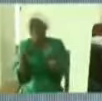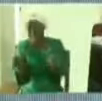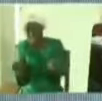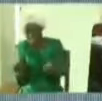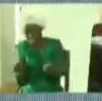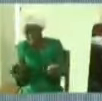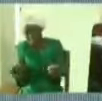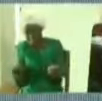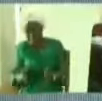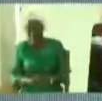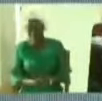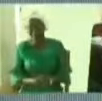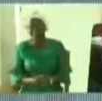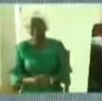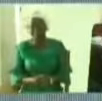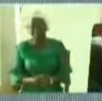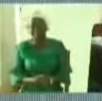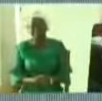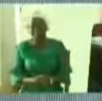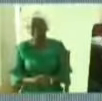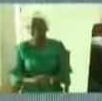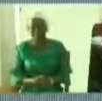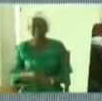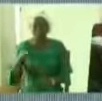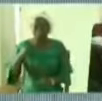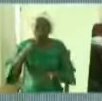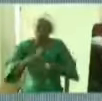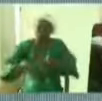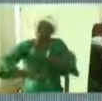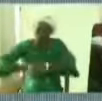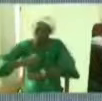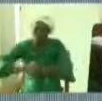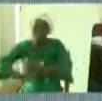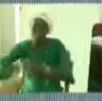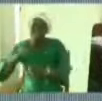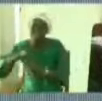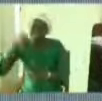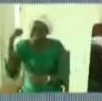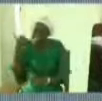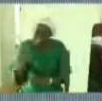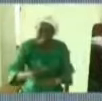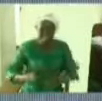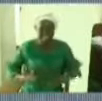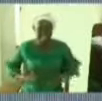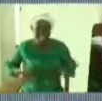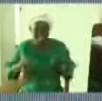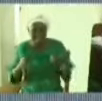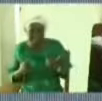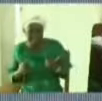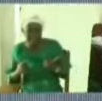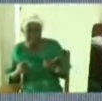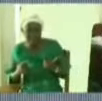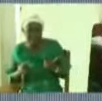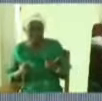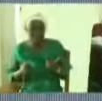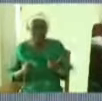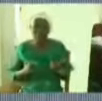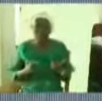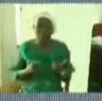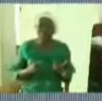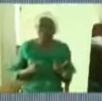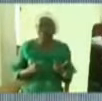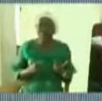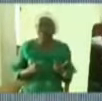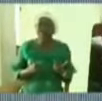There's trouble in any land. The fault belongs to